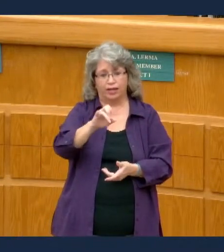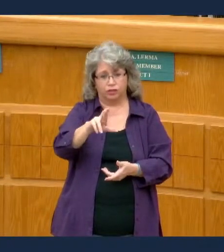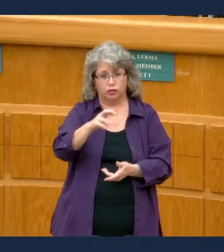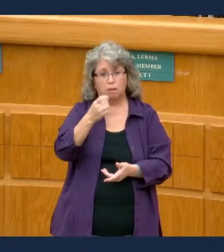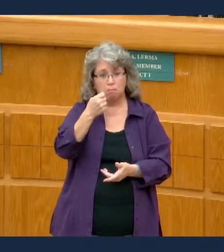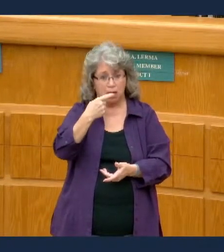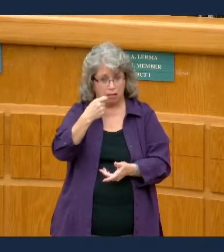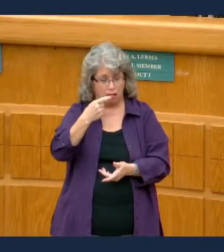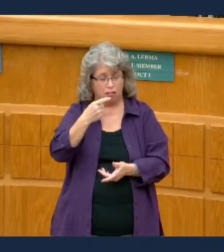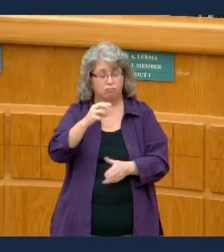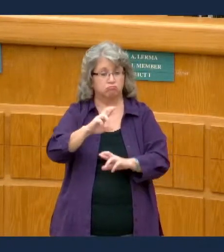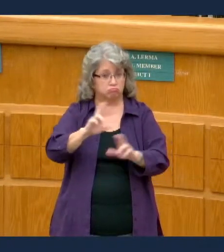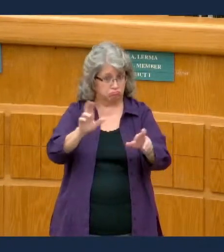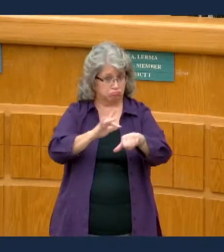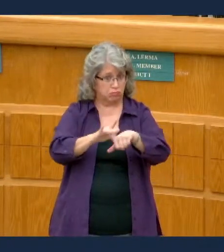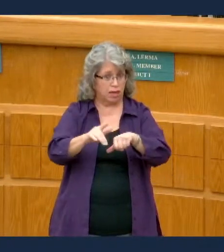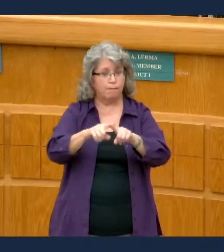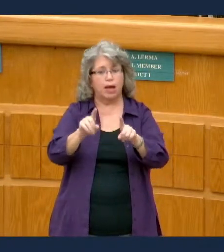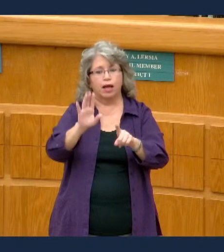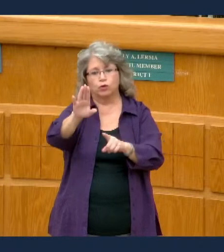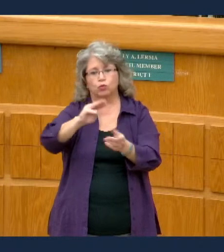that.